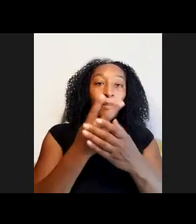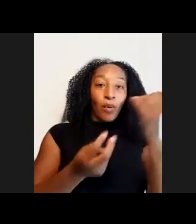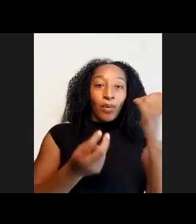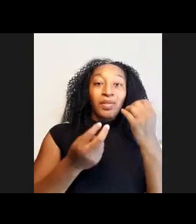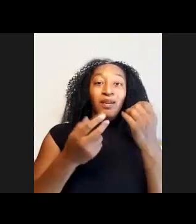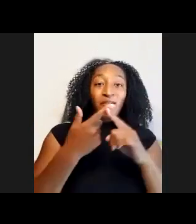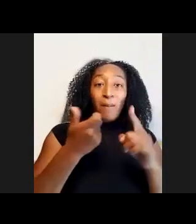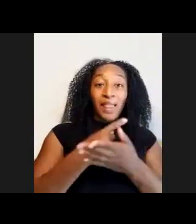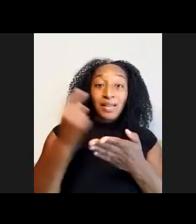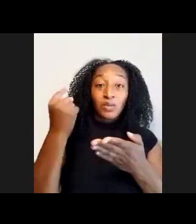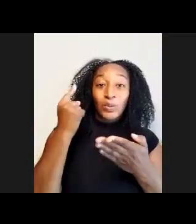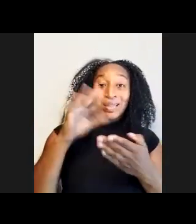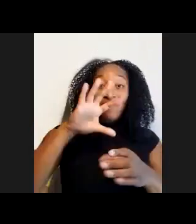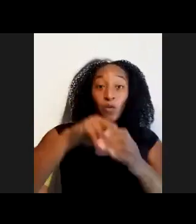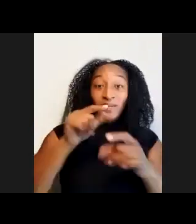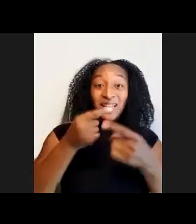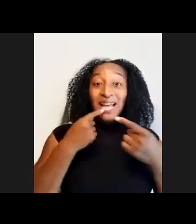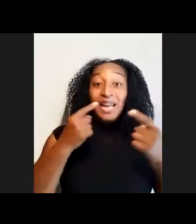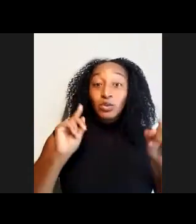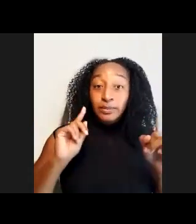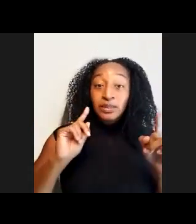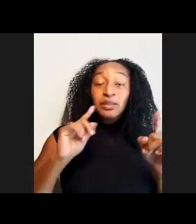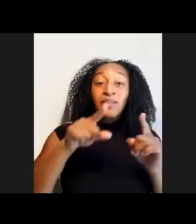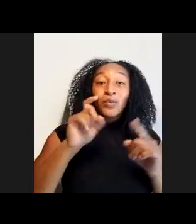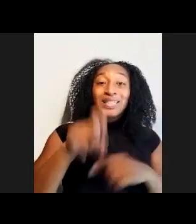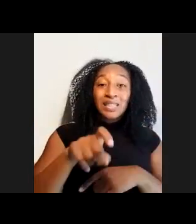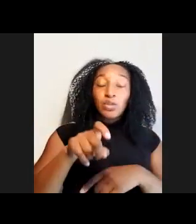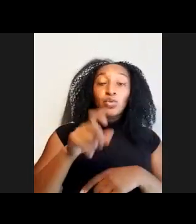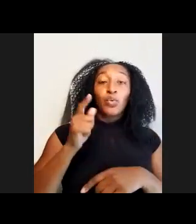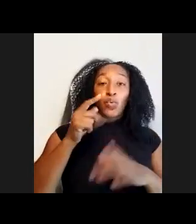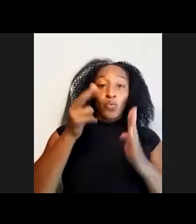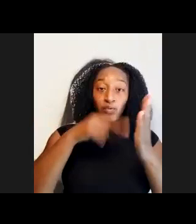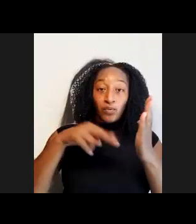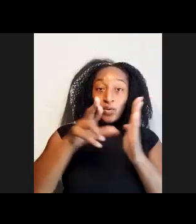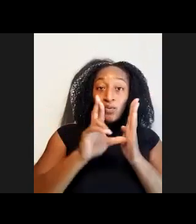need to review it, feel free. It's there for your use.